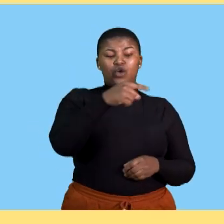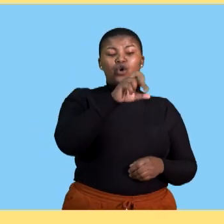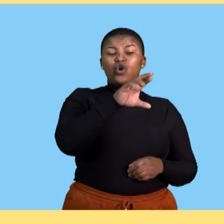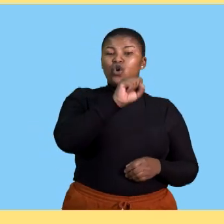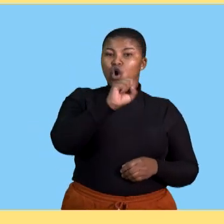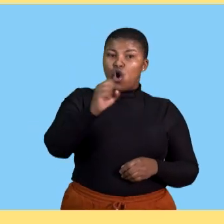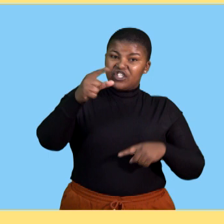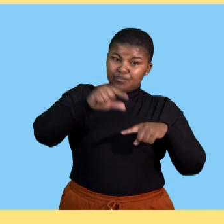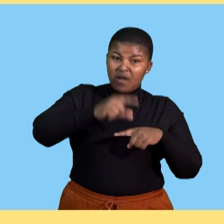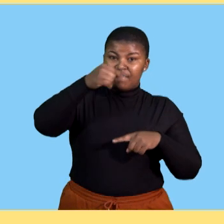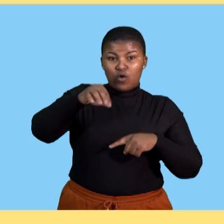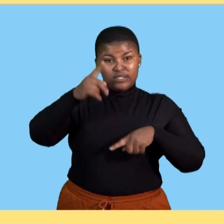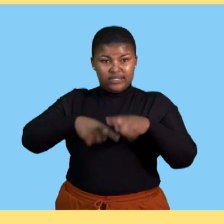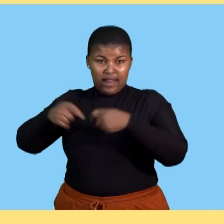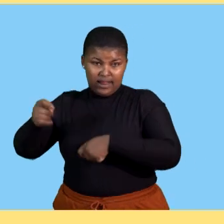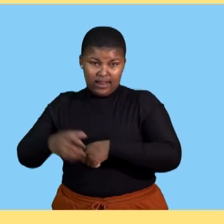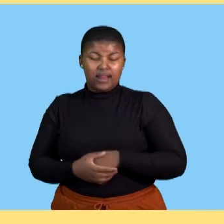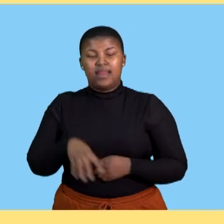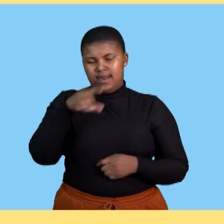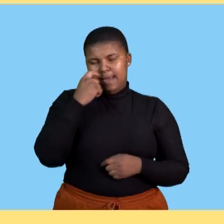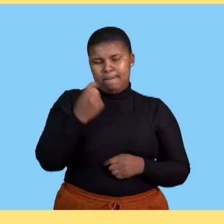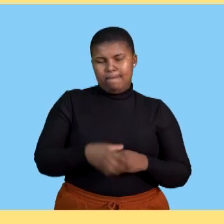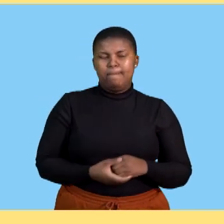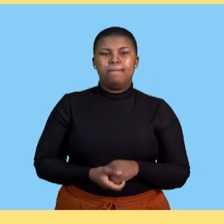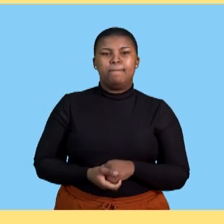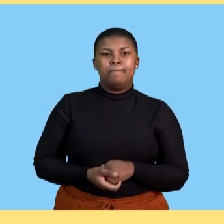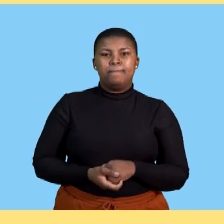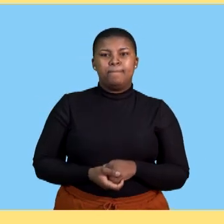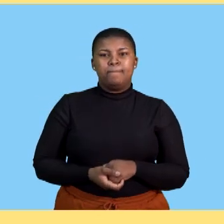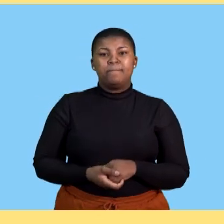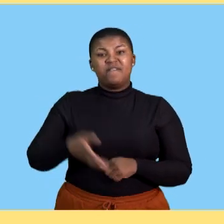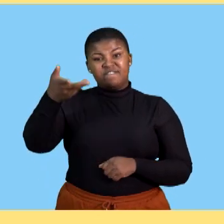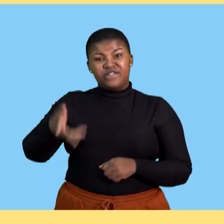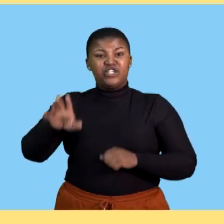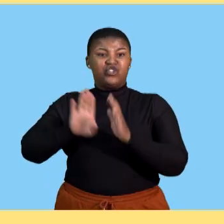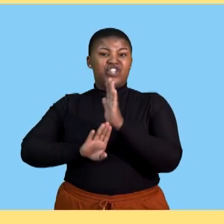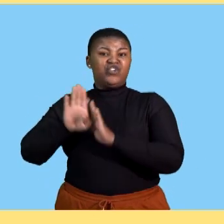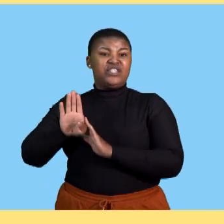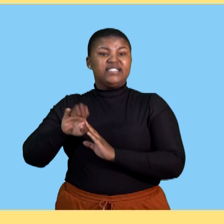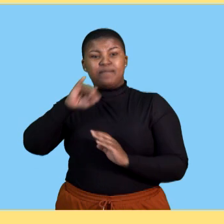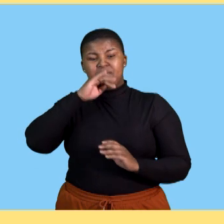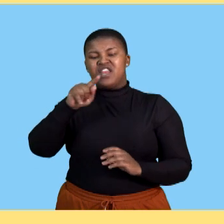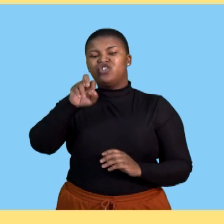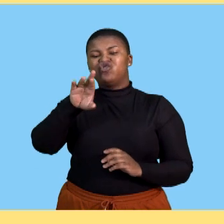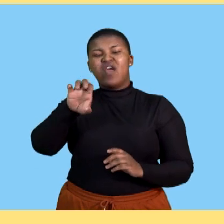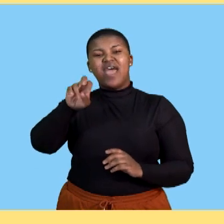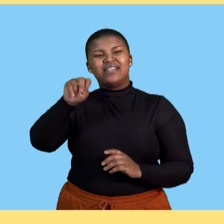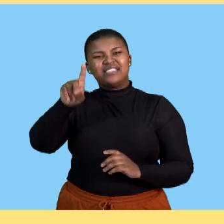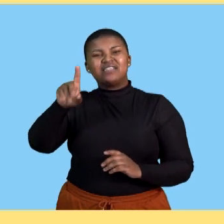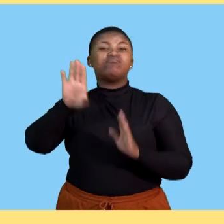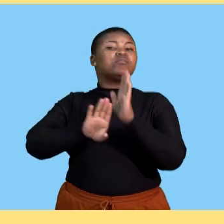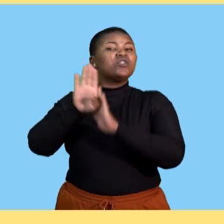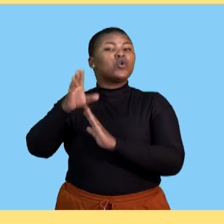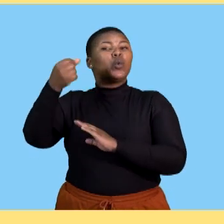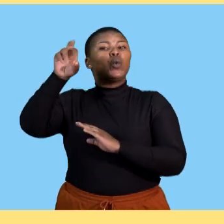say, the gross profit on sales, this is my name, has increased. This is the